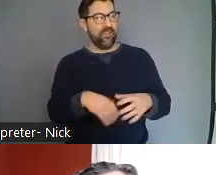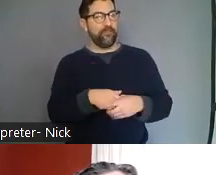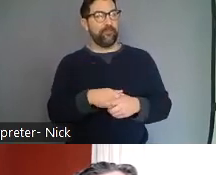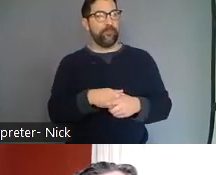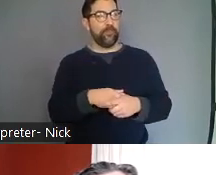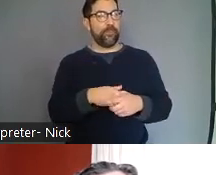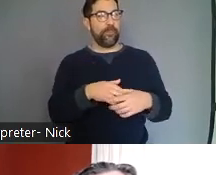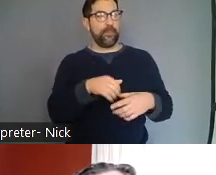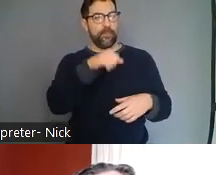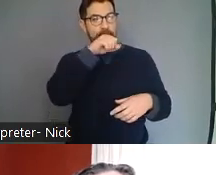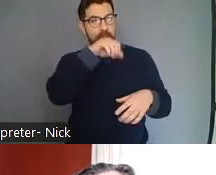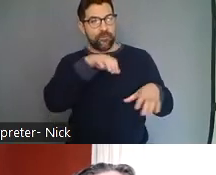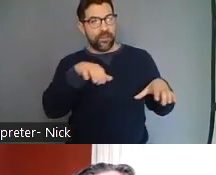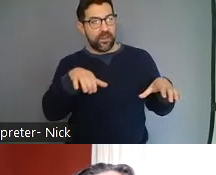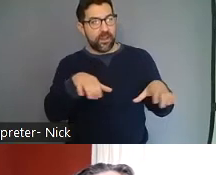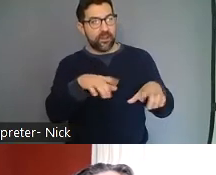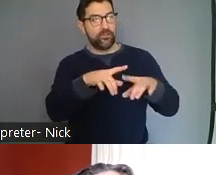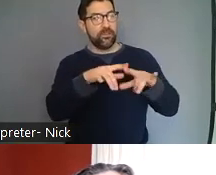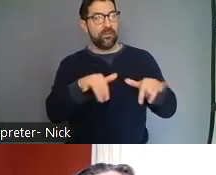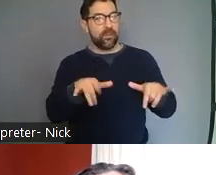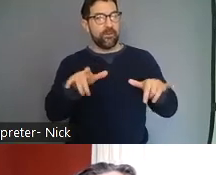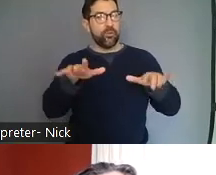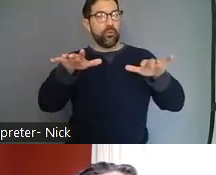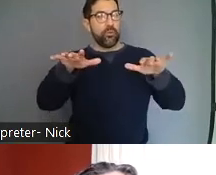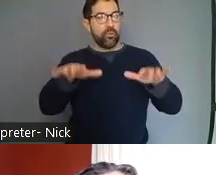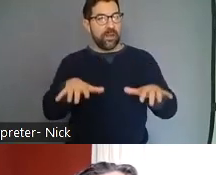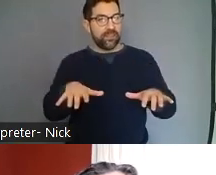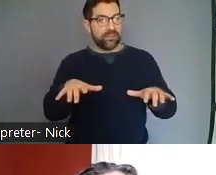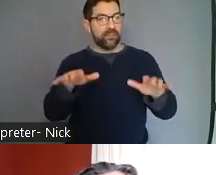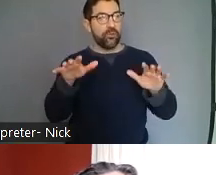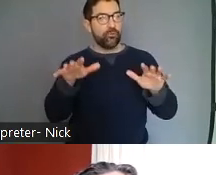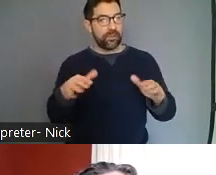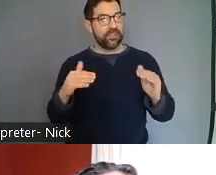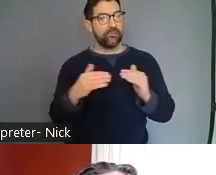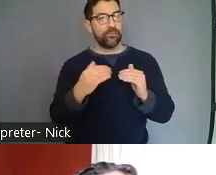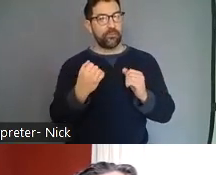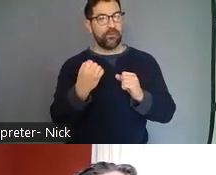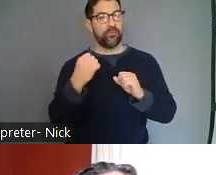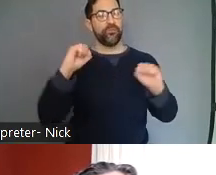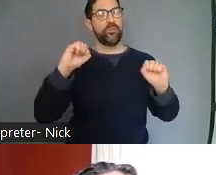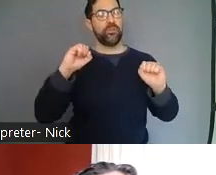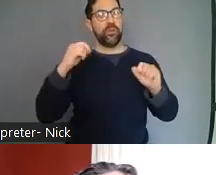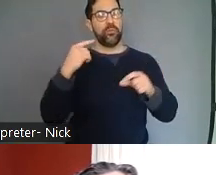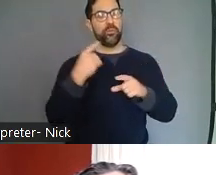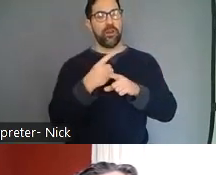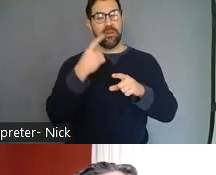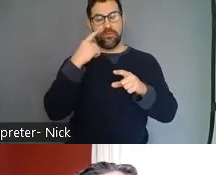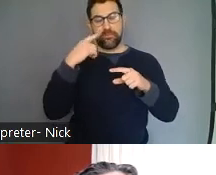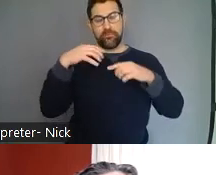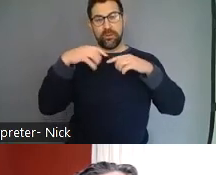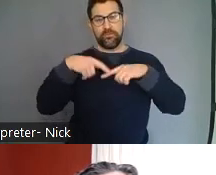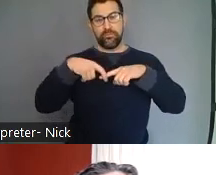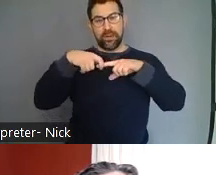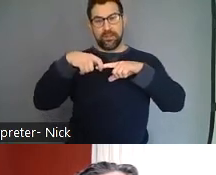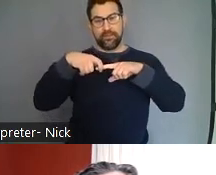we love action, but at the same time, rest is revolutionary, right? Allowing people to have that brain break and